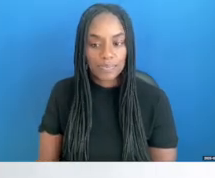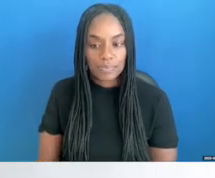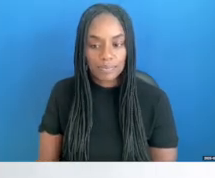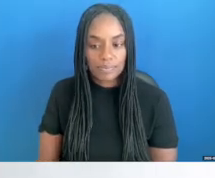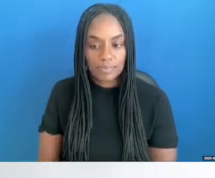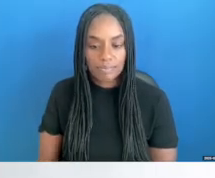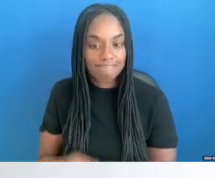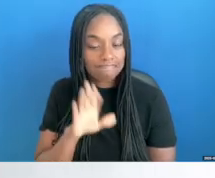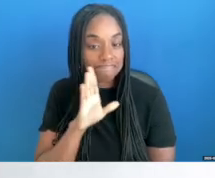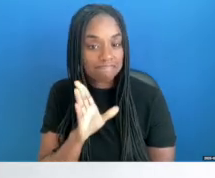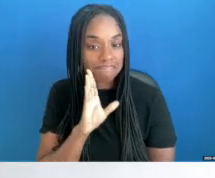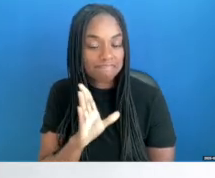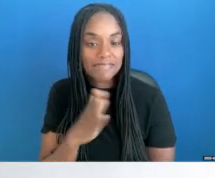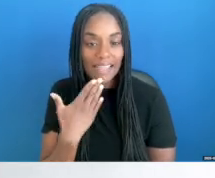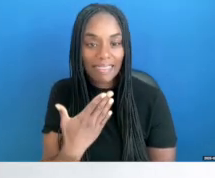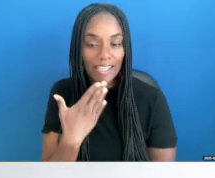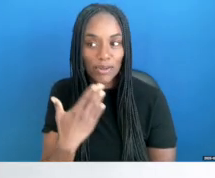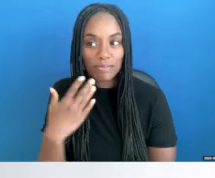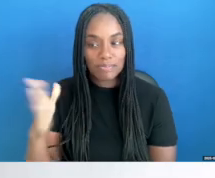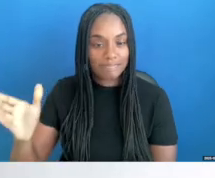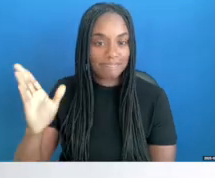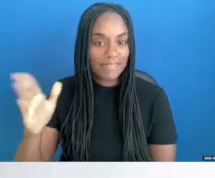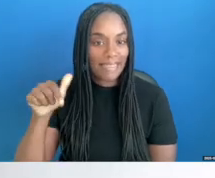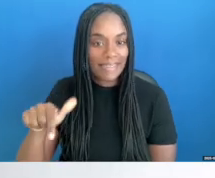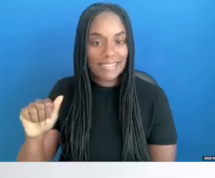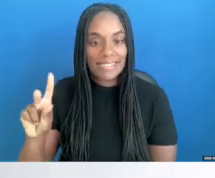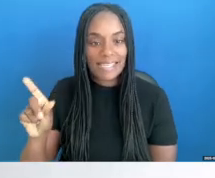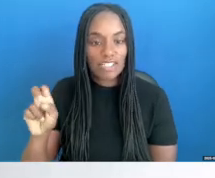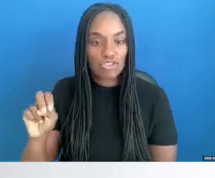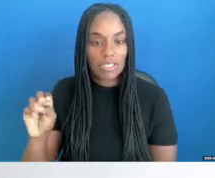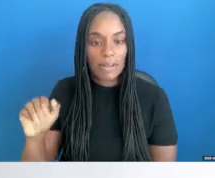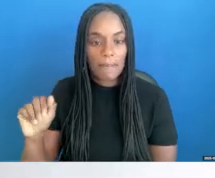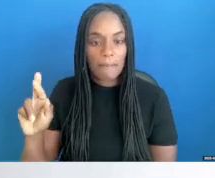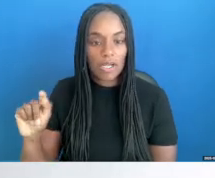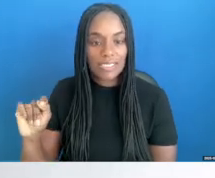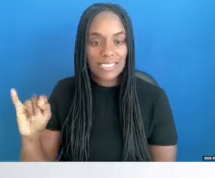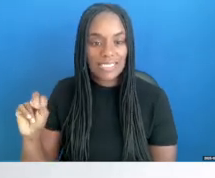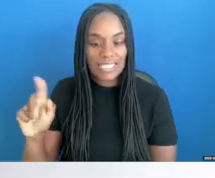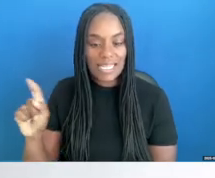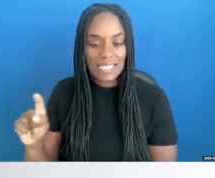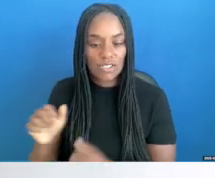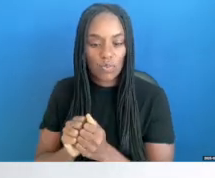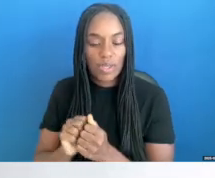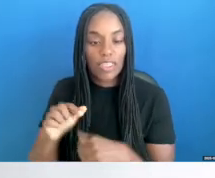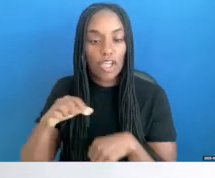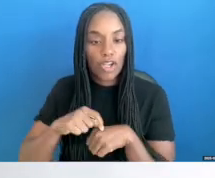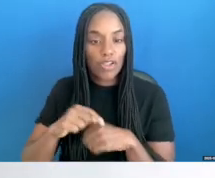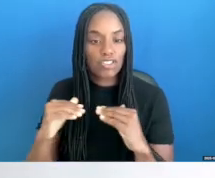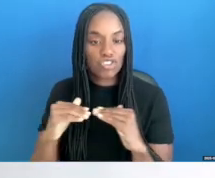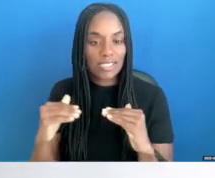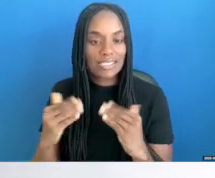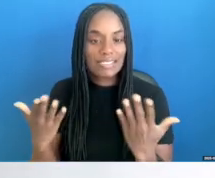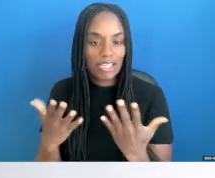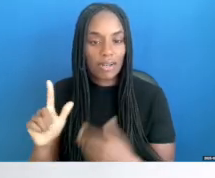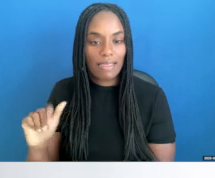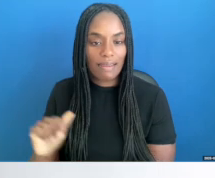Hi, thank you for the presentation. This is Adrian Martinez with Earth Justice, based down here in Los Angeles.